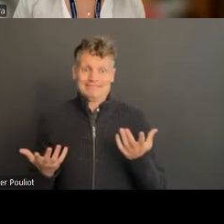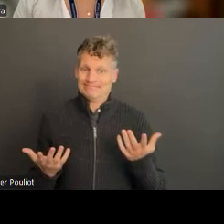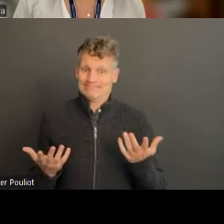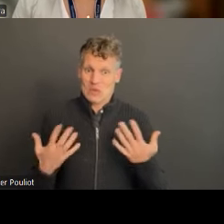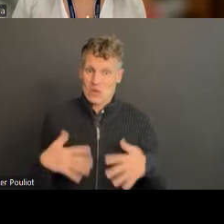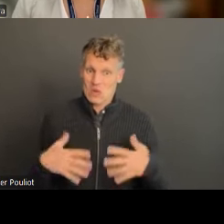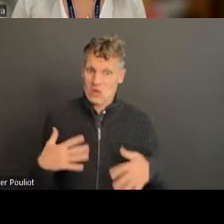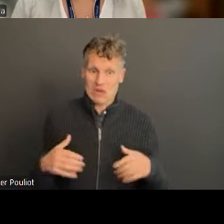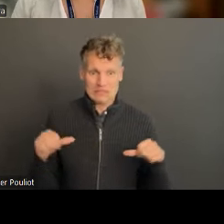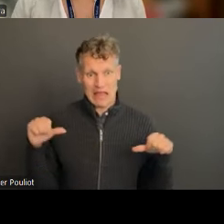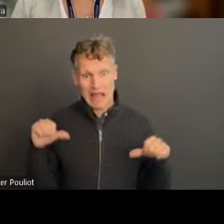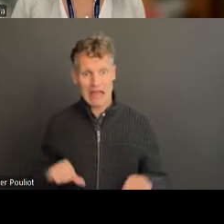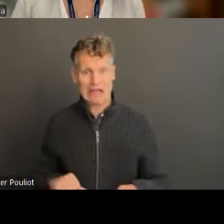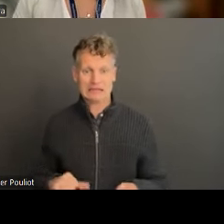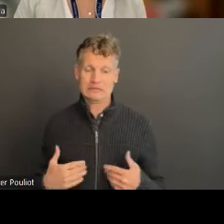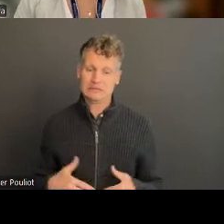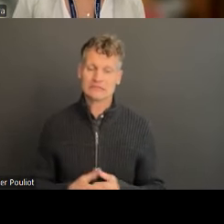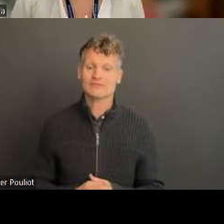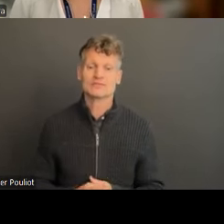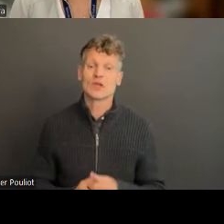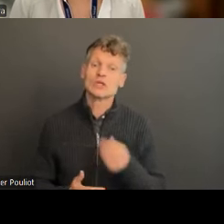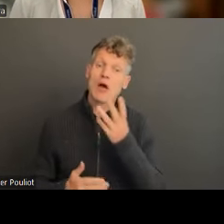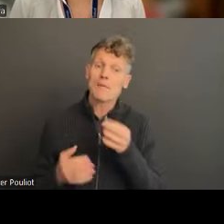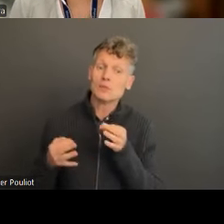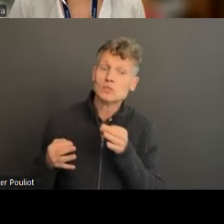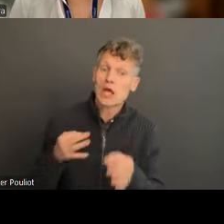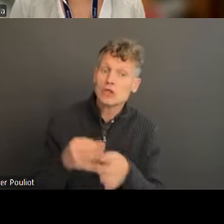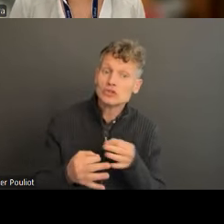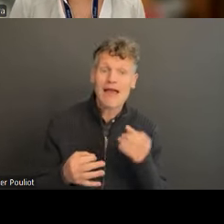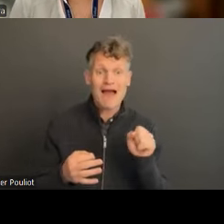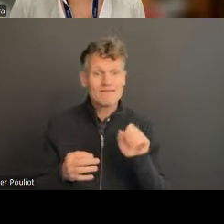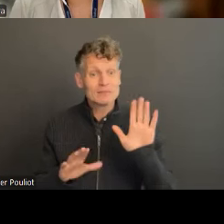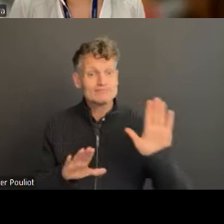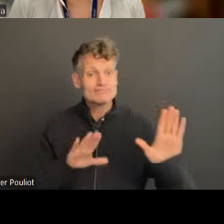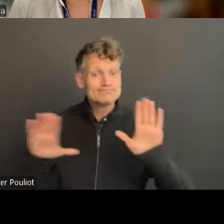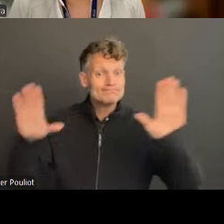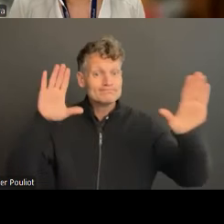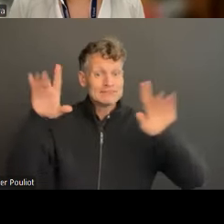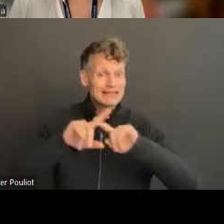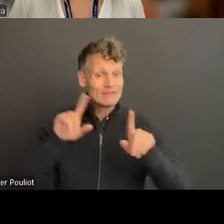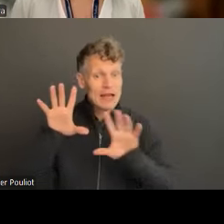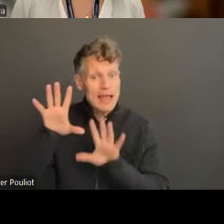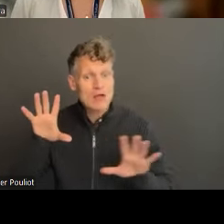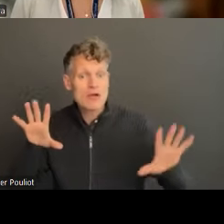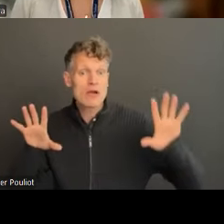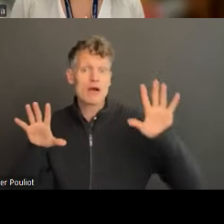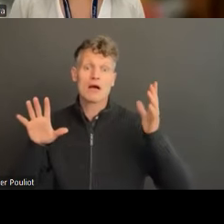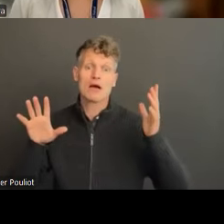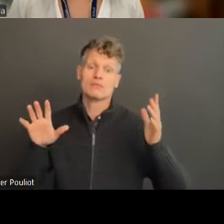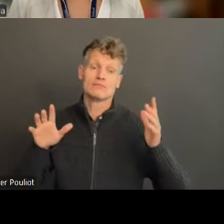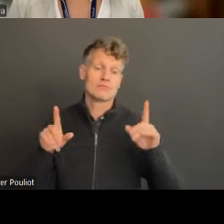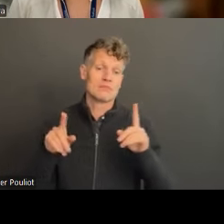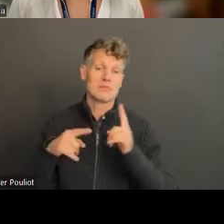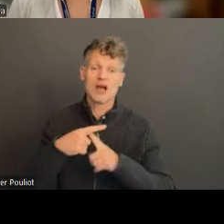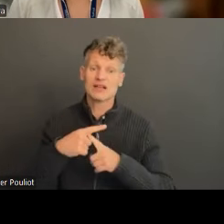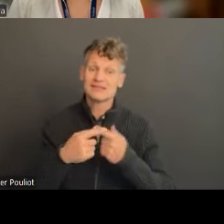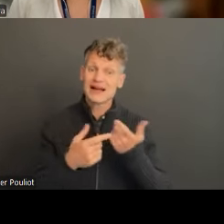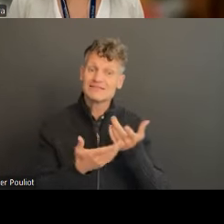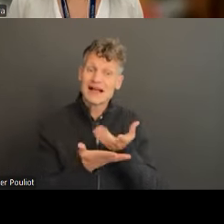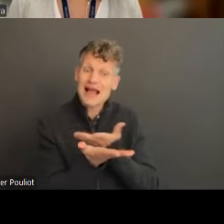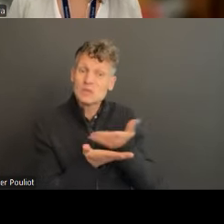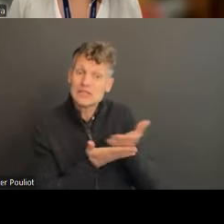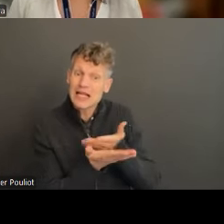in certain areas, and also to provide, for instance, spaces for individual and group counseling is very important to make